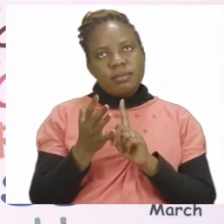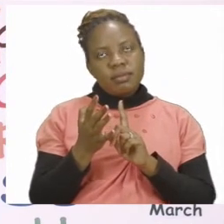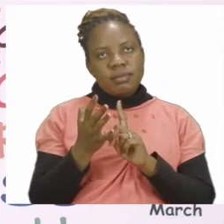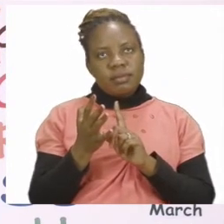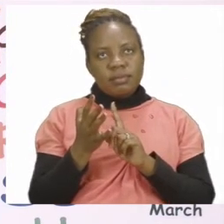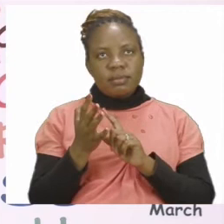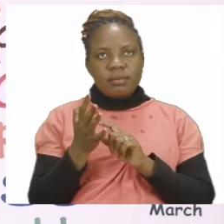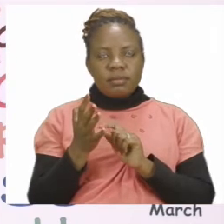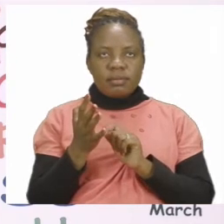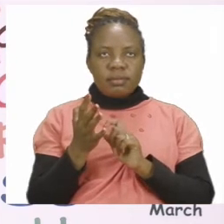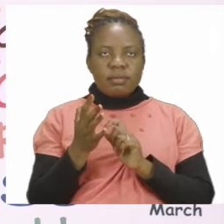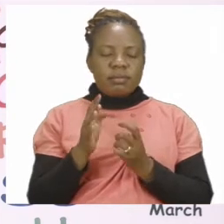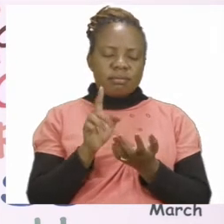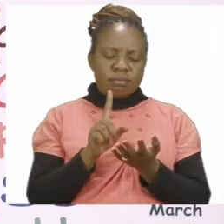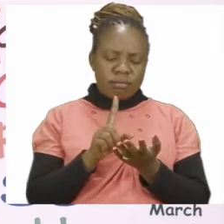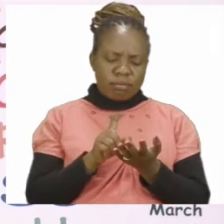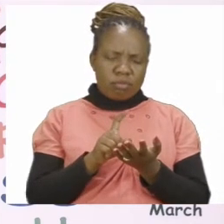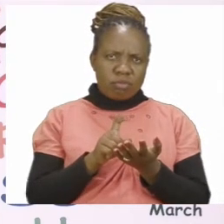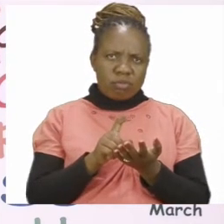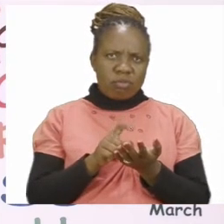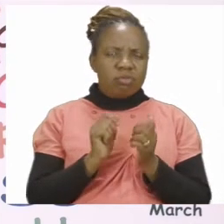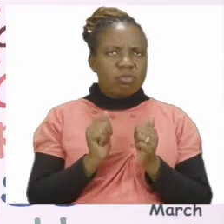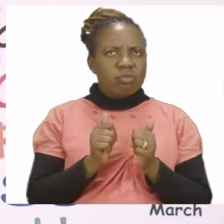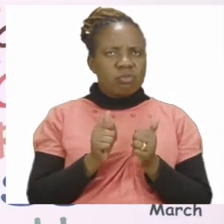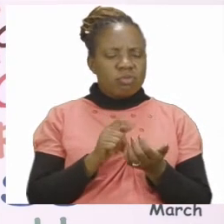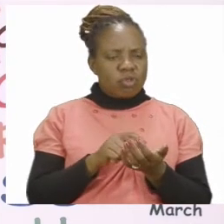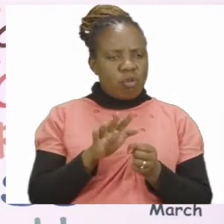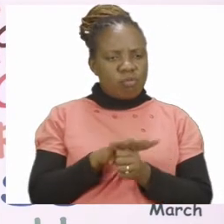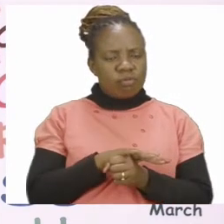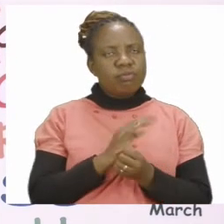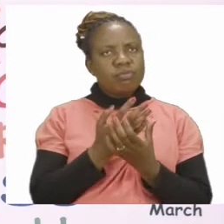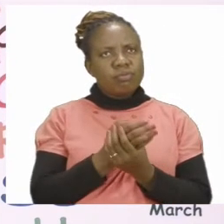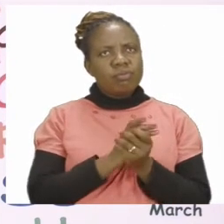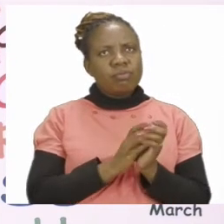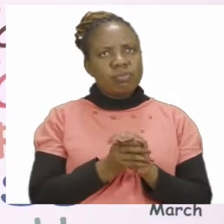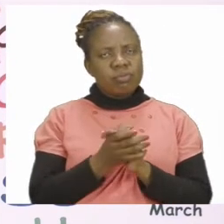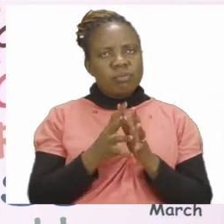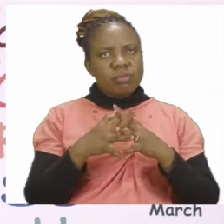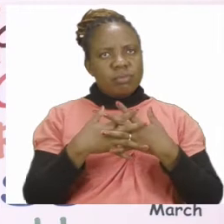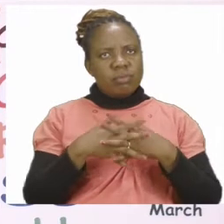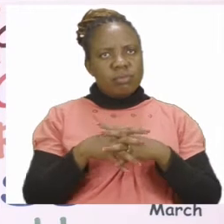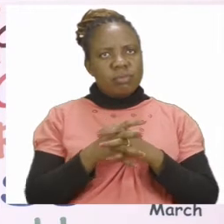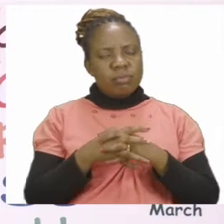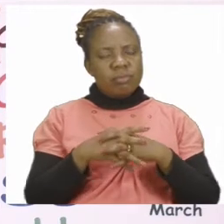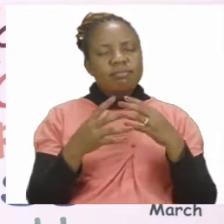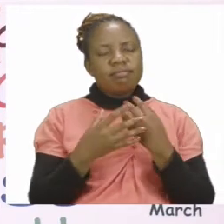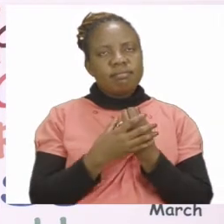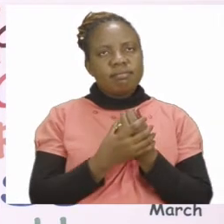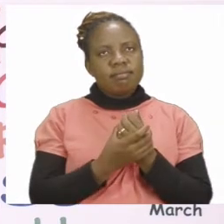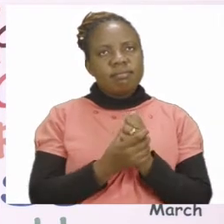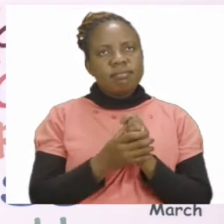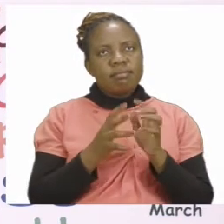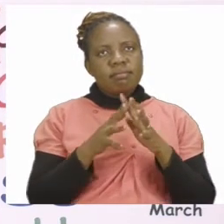Make sure you use enough sanitizer, rub it in nicely, also between the